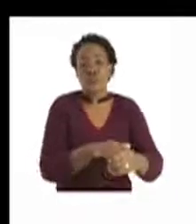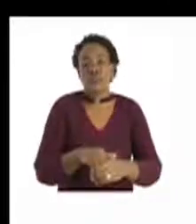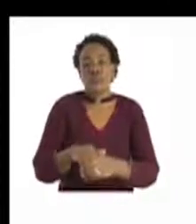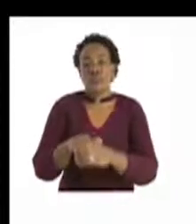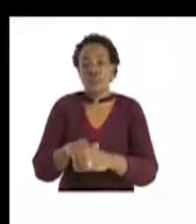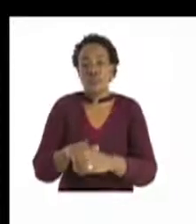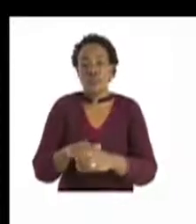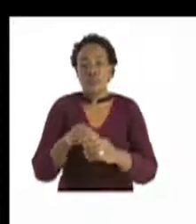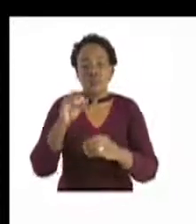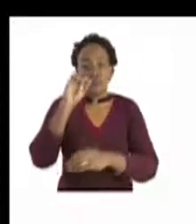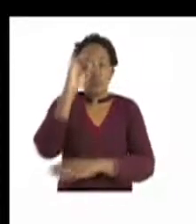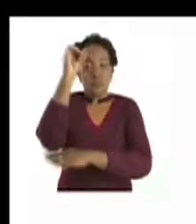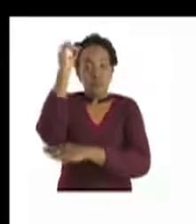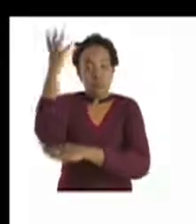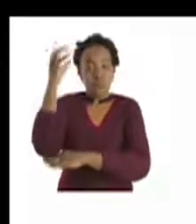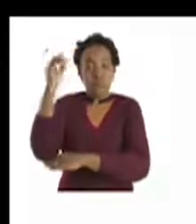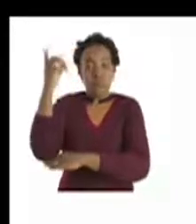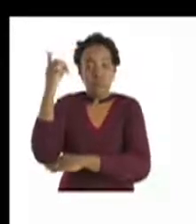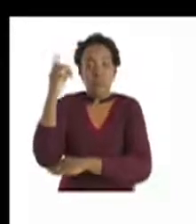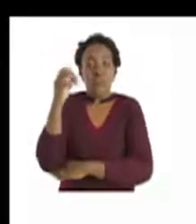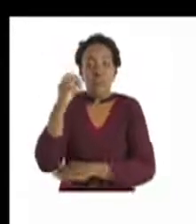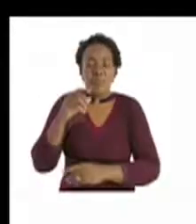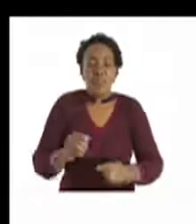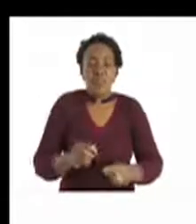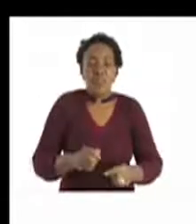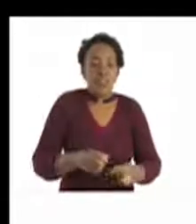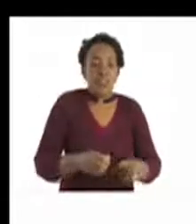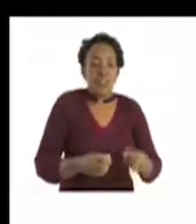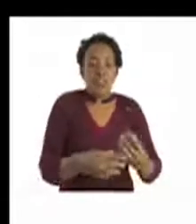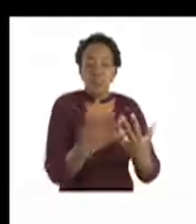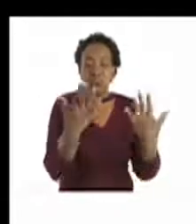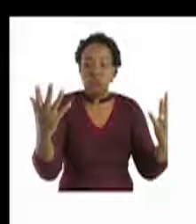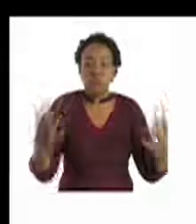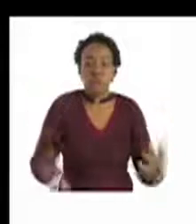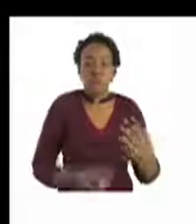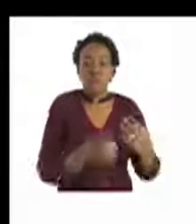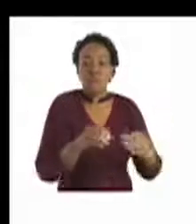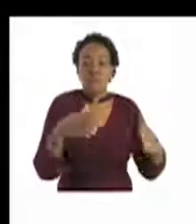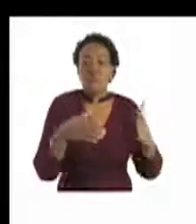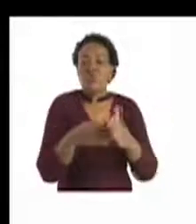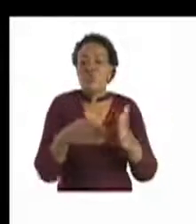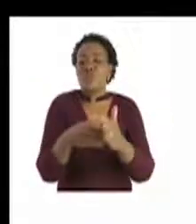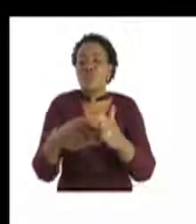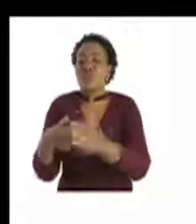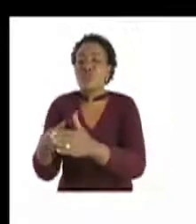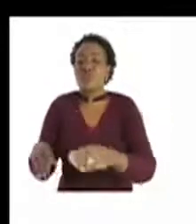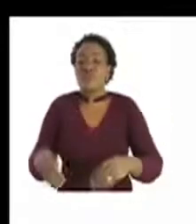ambulance or a fire engine is used when there is an emergency.